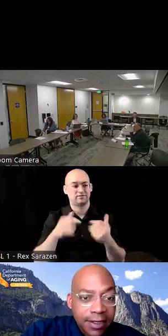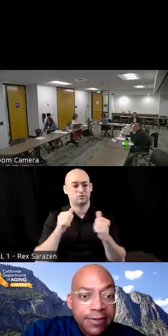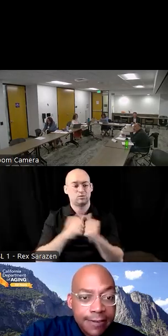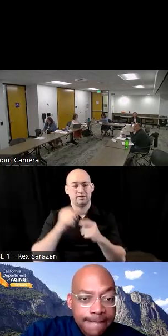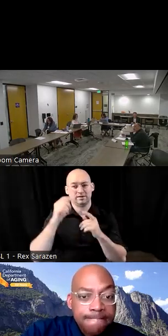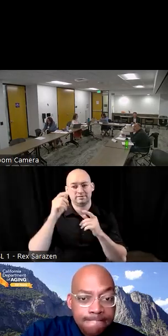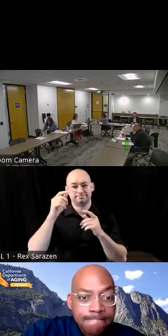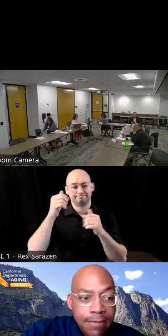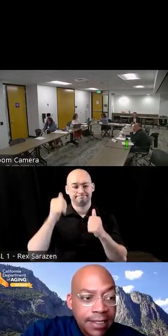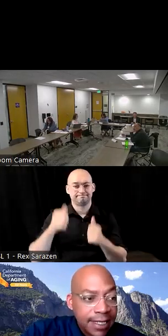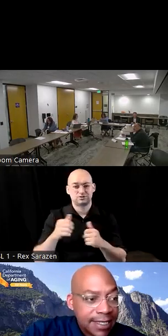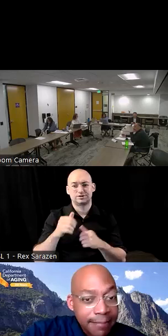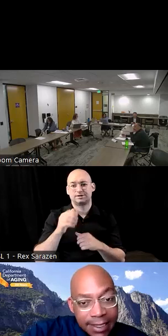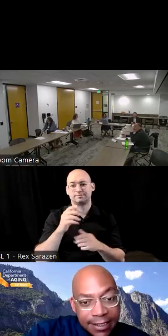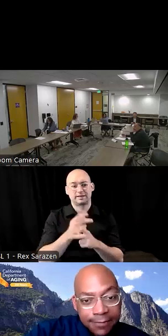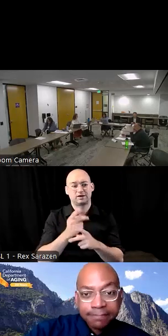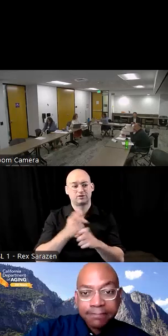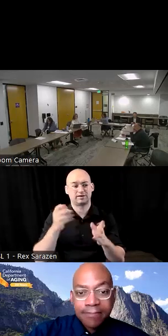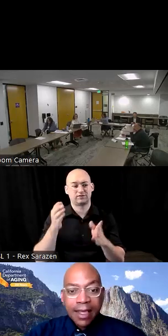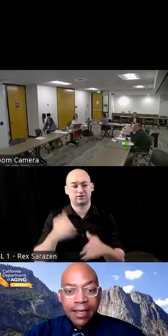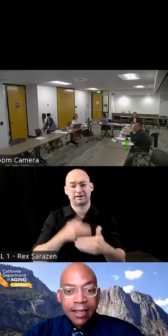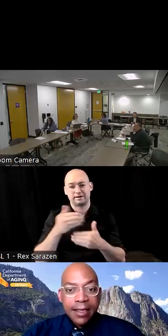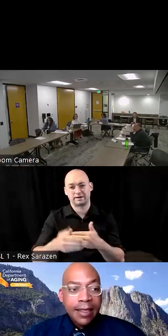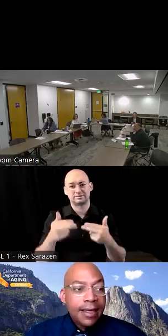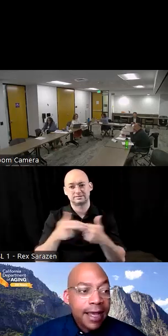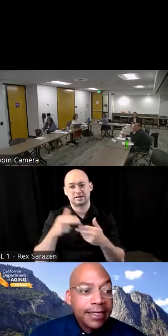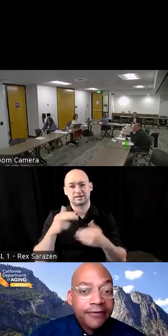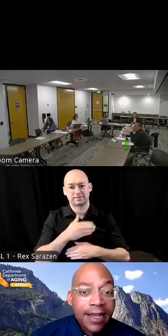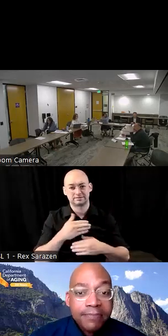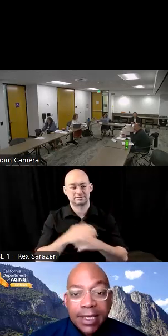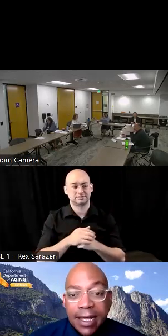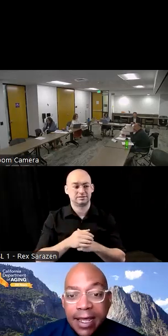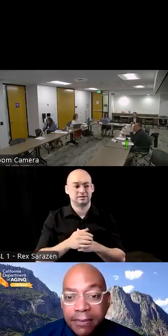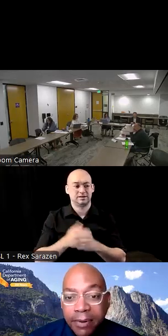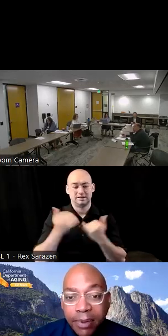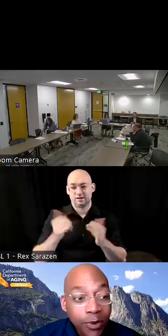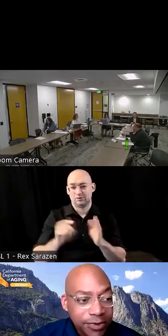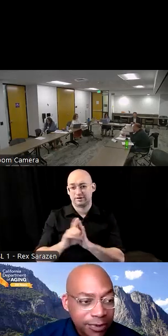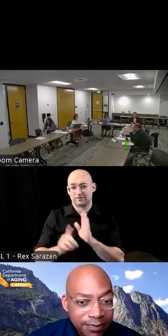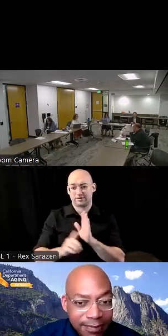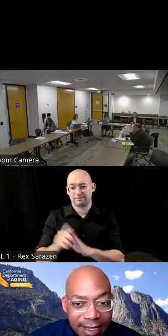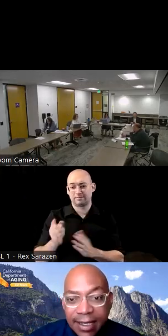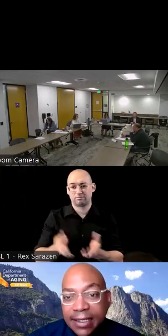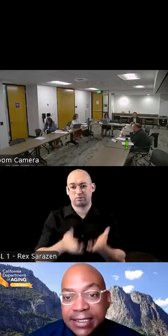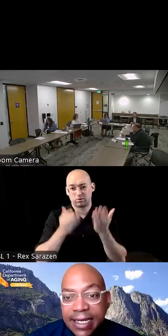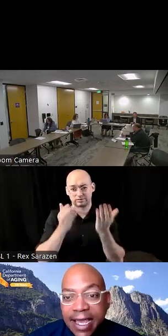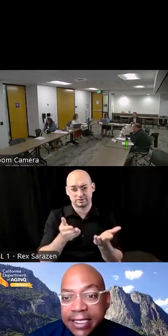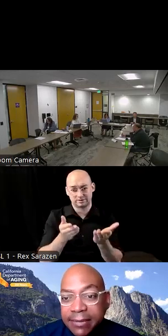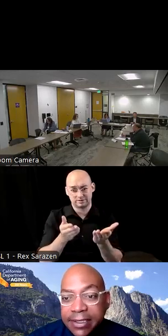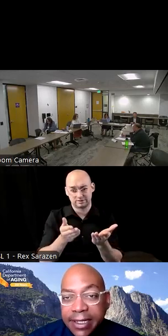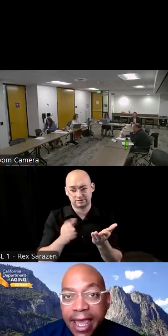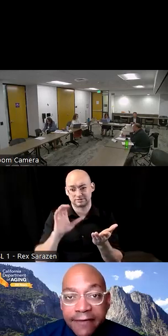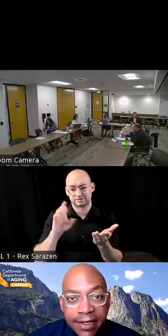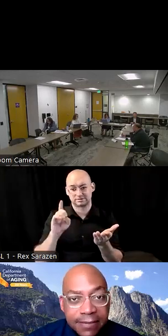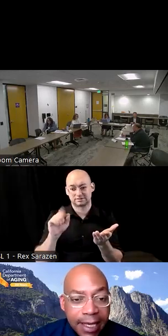their caregivers. Next slide, please. Now, in developing the proposal, the CDA